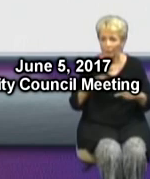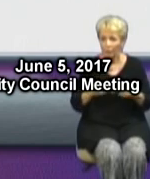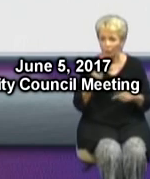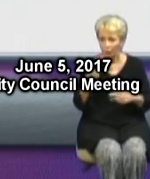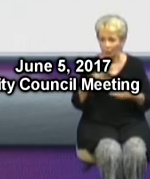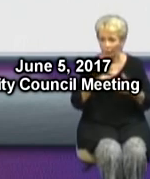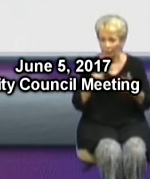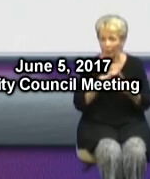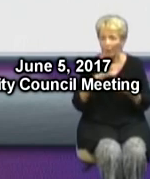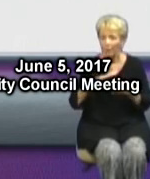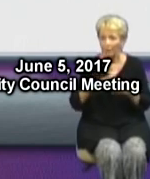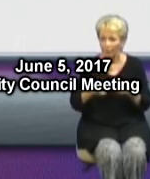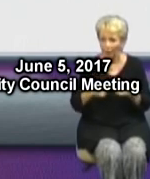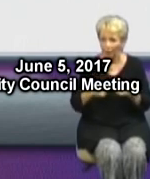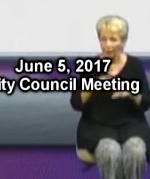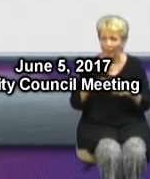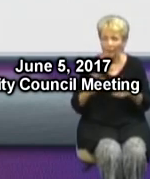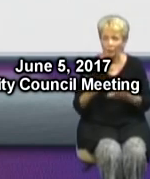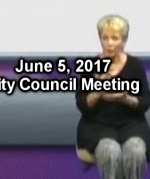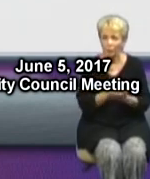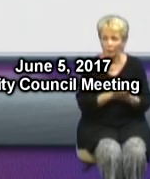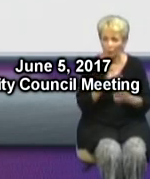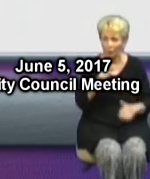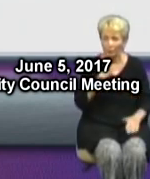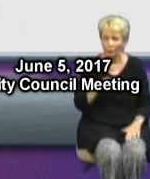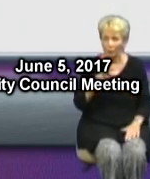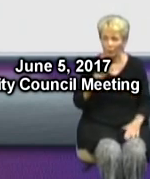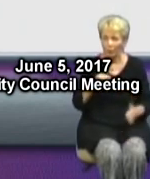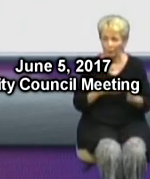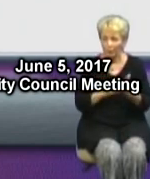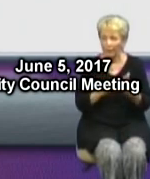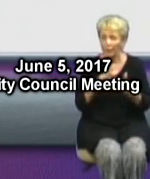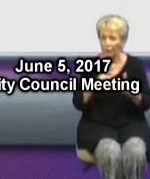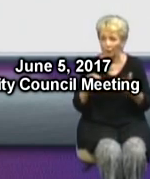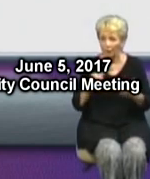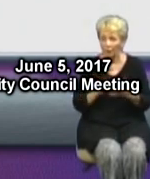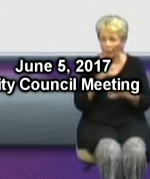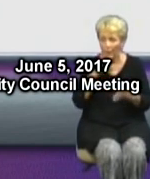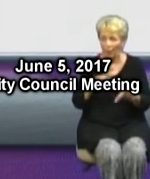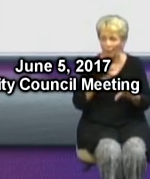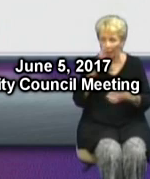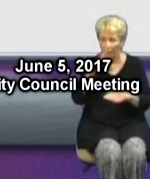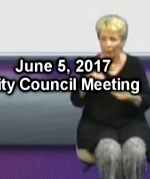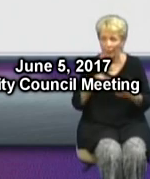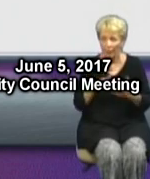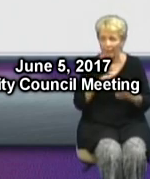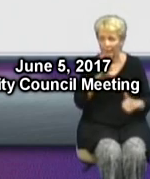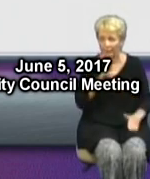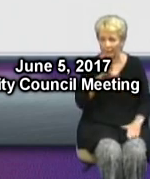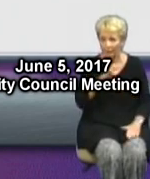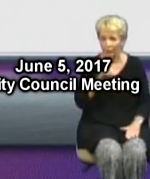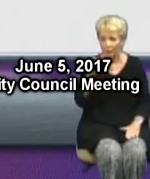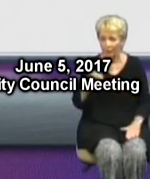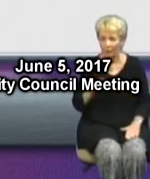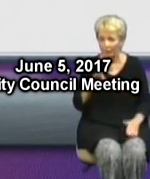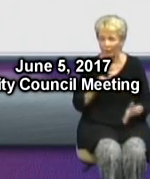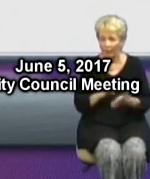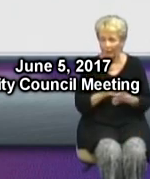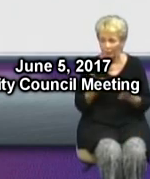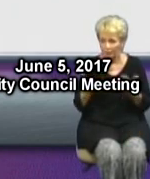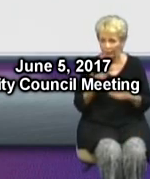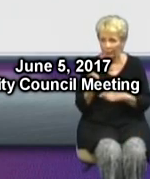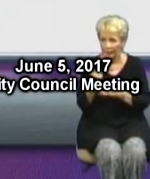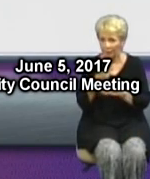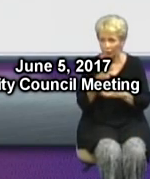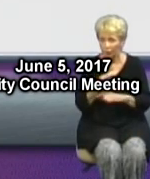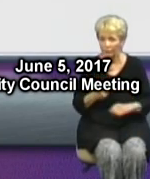$12 per month. That would generate about $1.3 million, which would pay for right at 75% of that service next